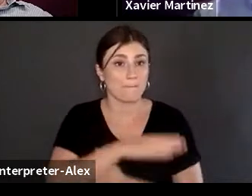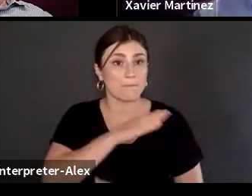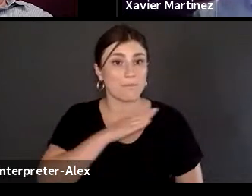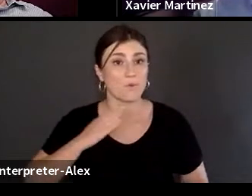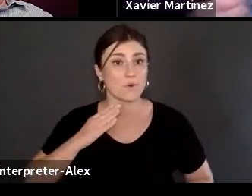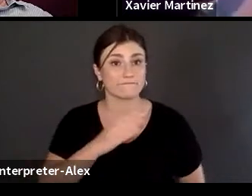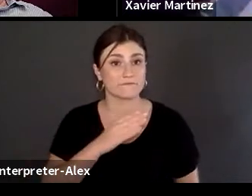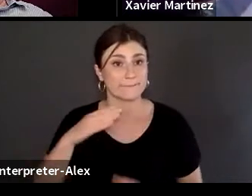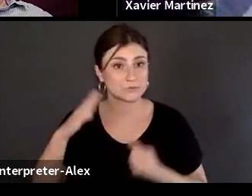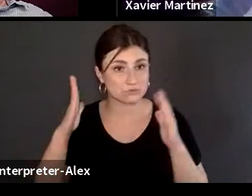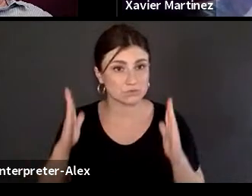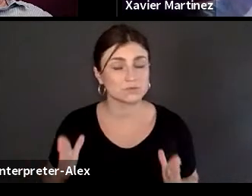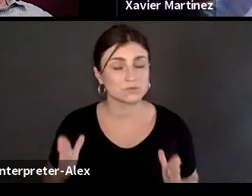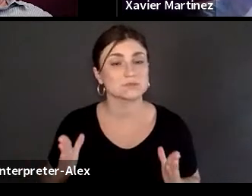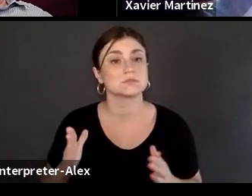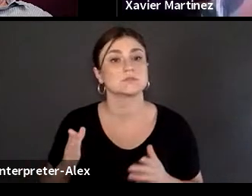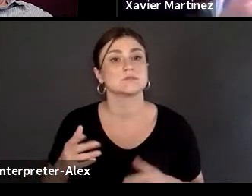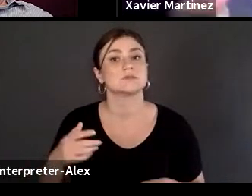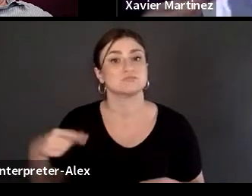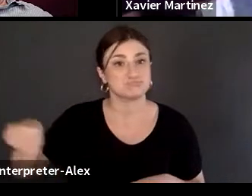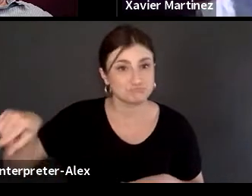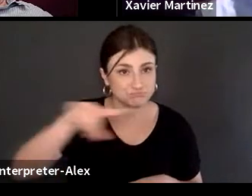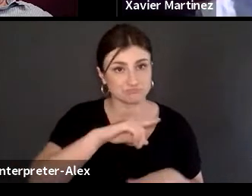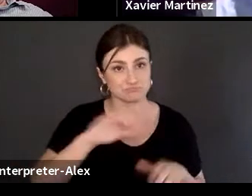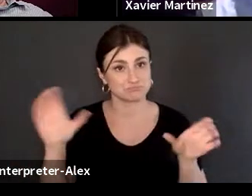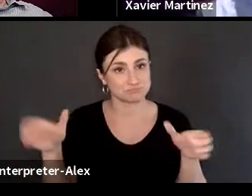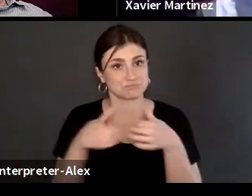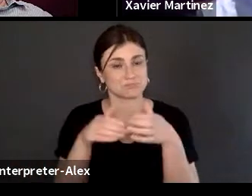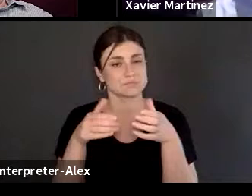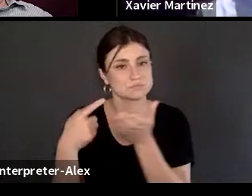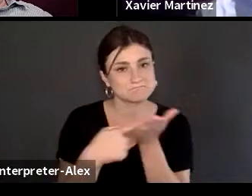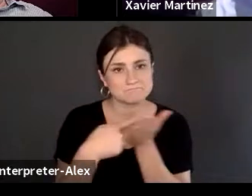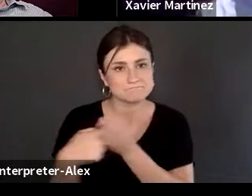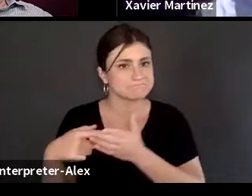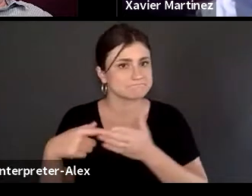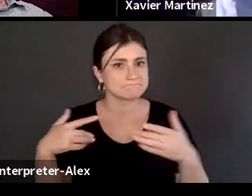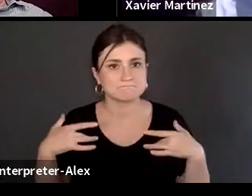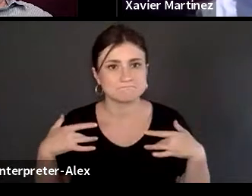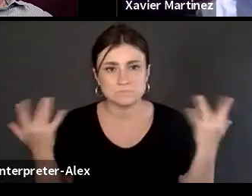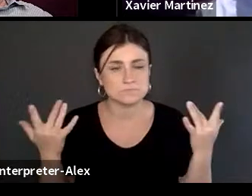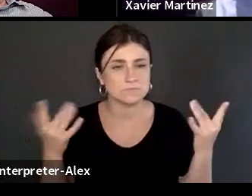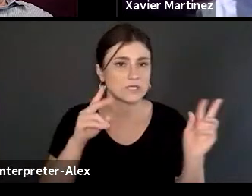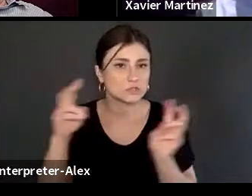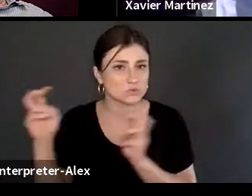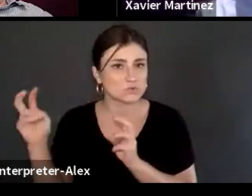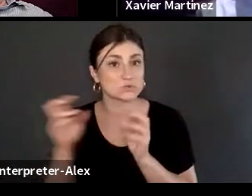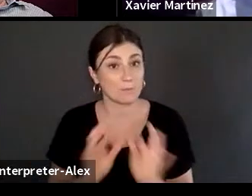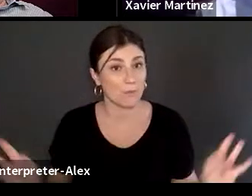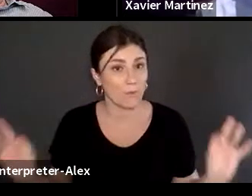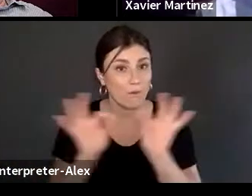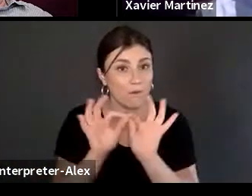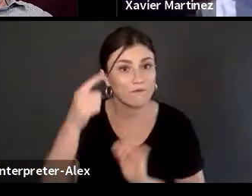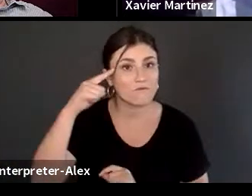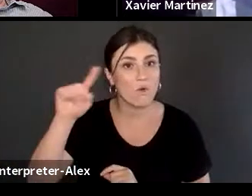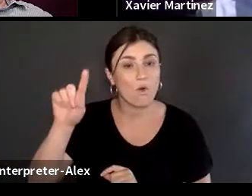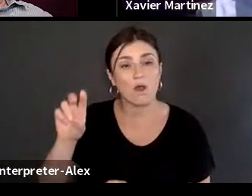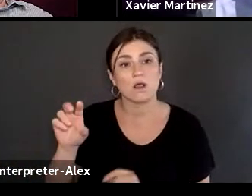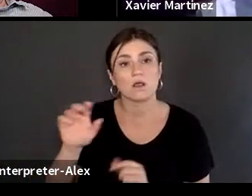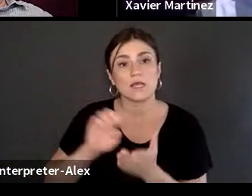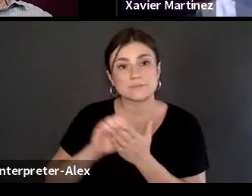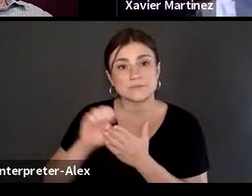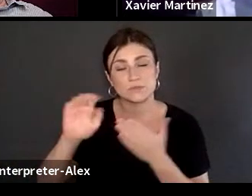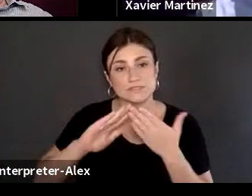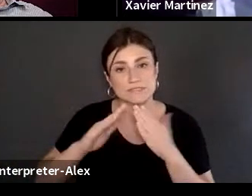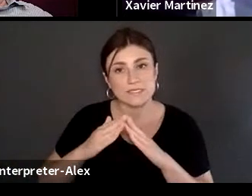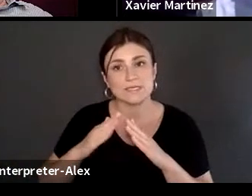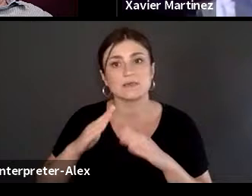the matters and the issues that are important to both the residents of the City of Española and the residents of Rio